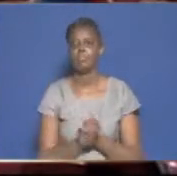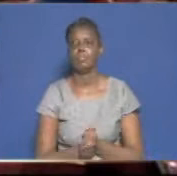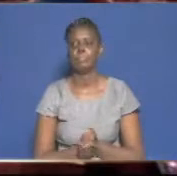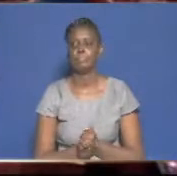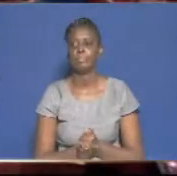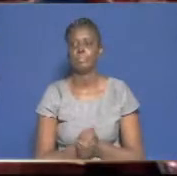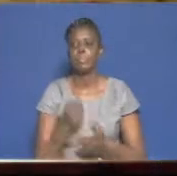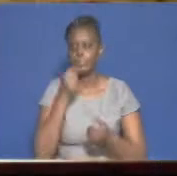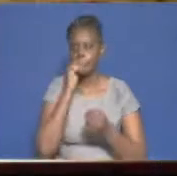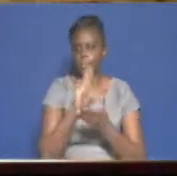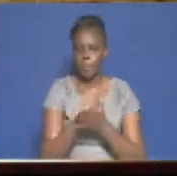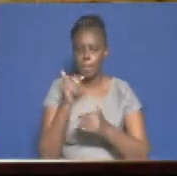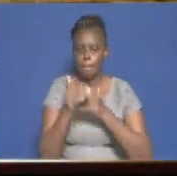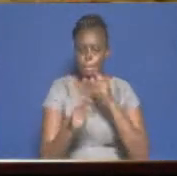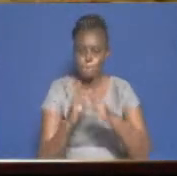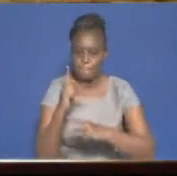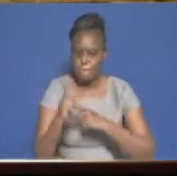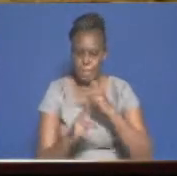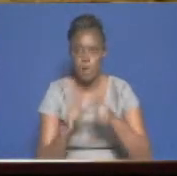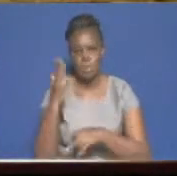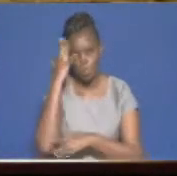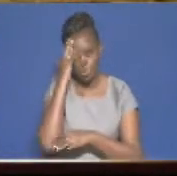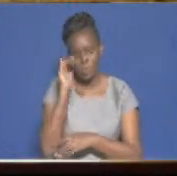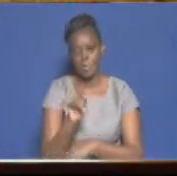I believe in the process, we also know that,